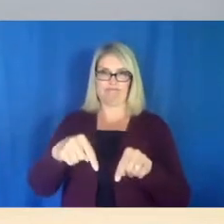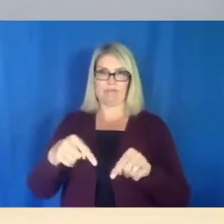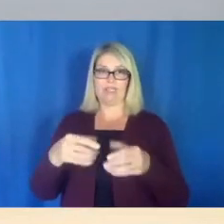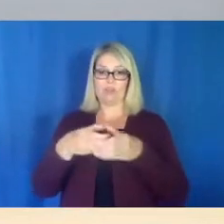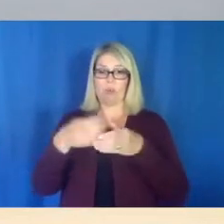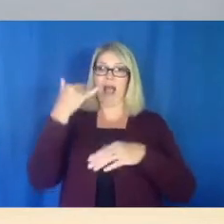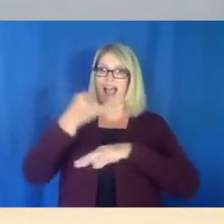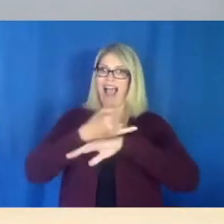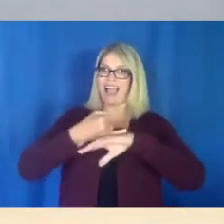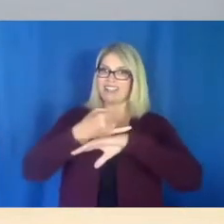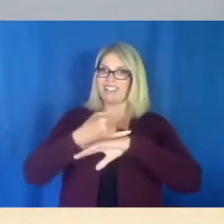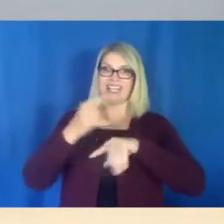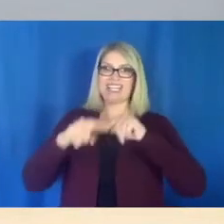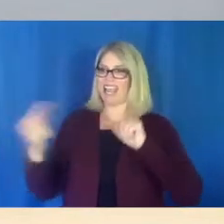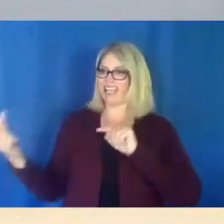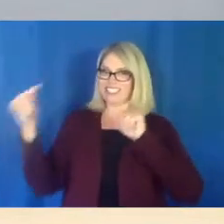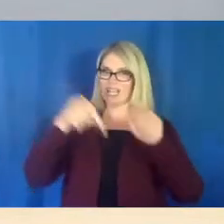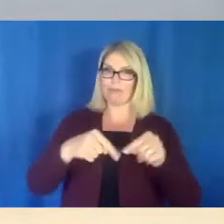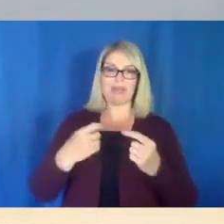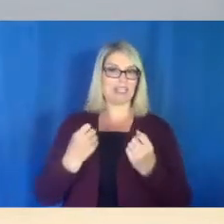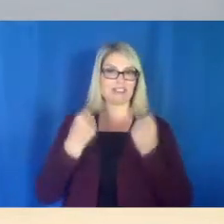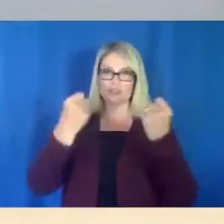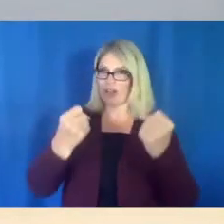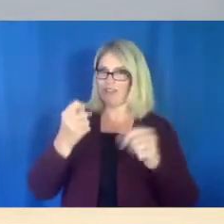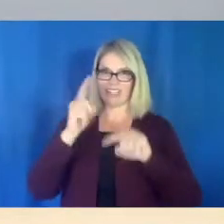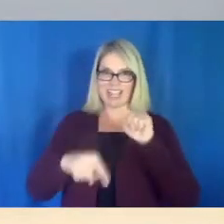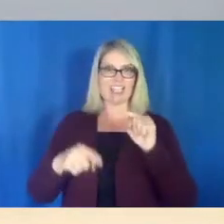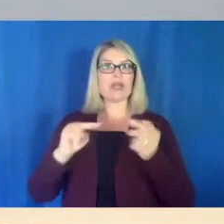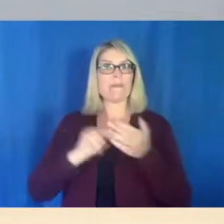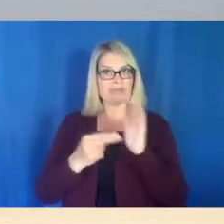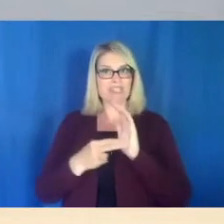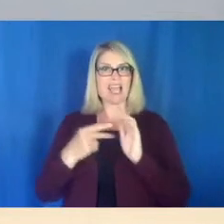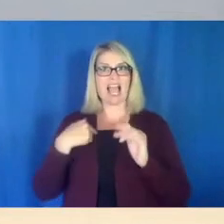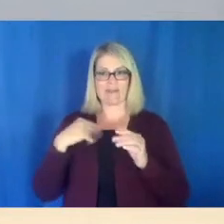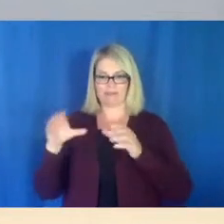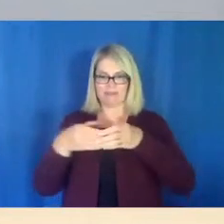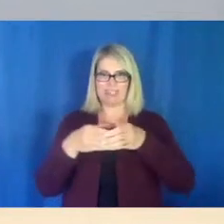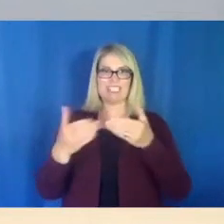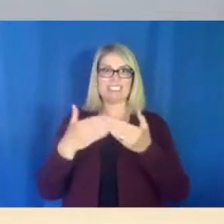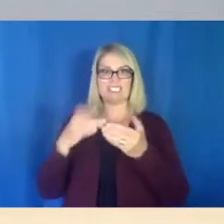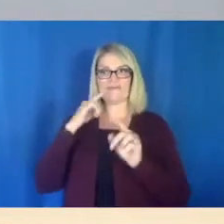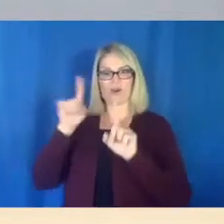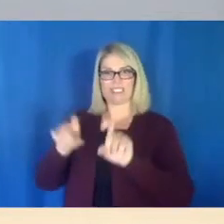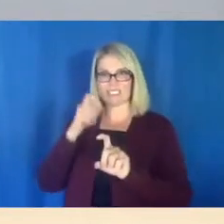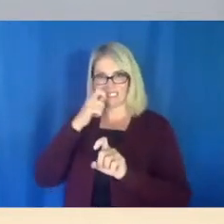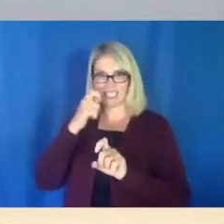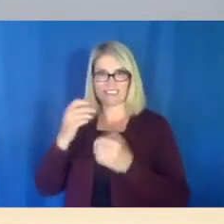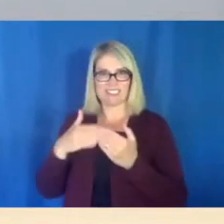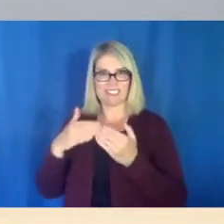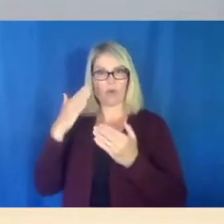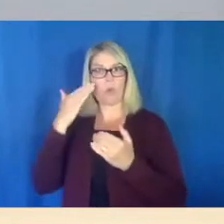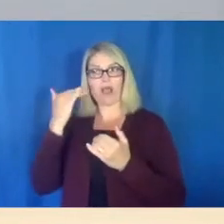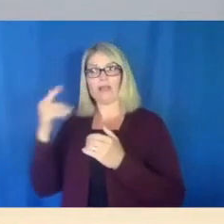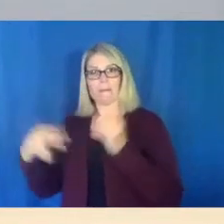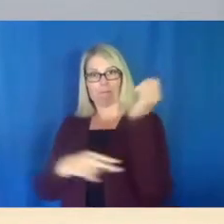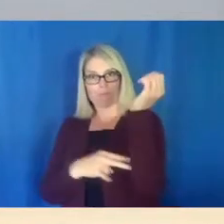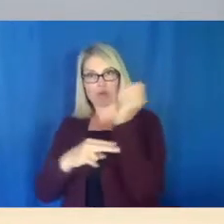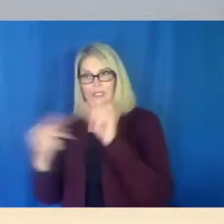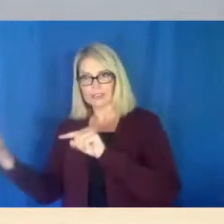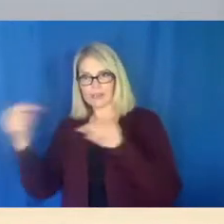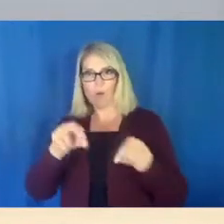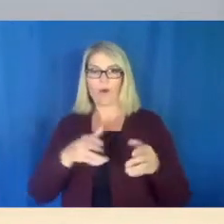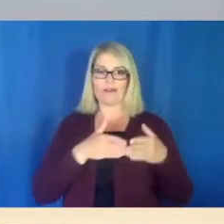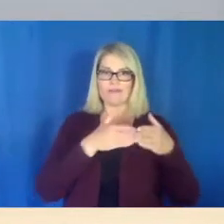position to be able to even consider point of entry testing. We did a pilot of point of entry testing at